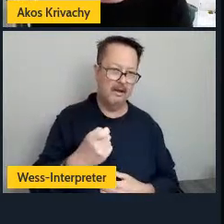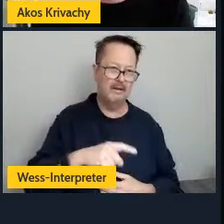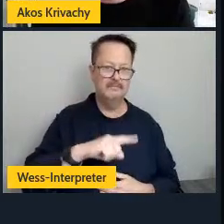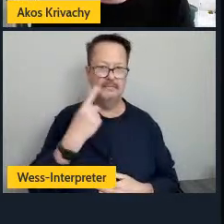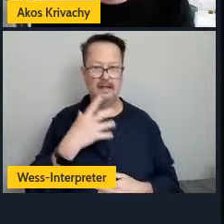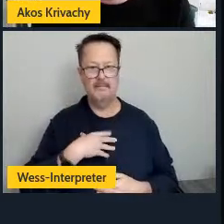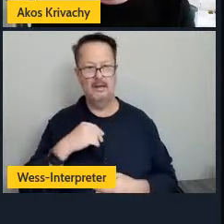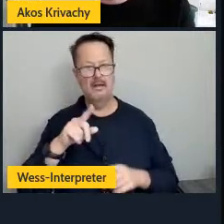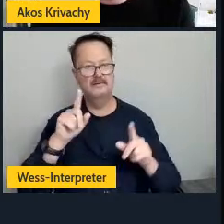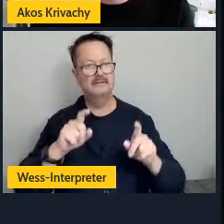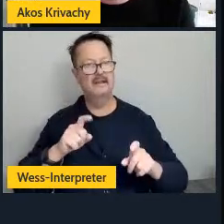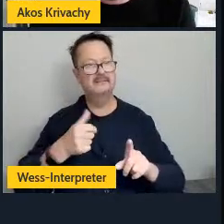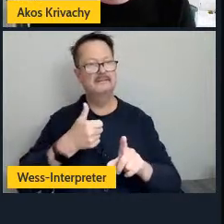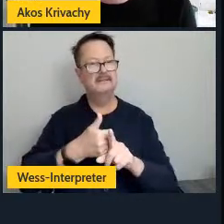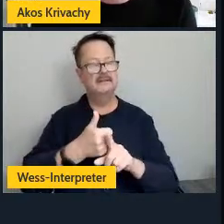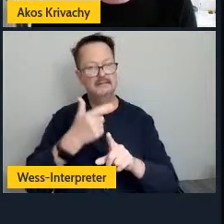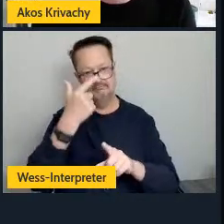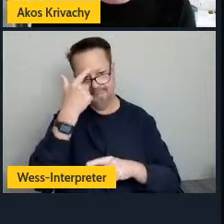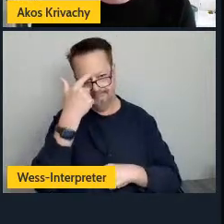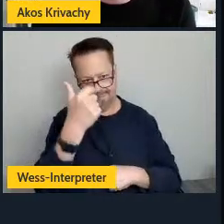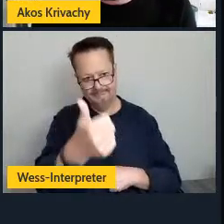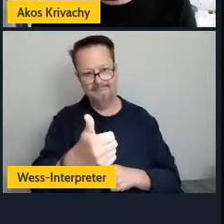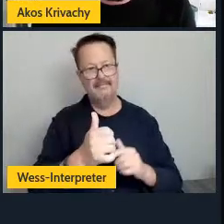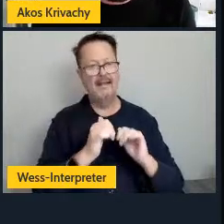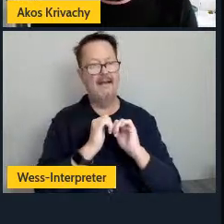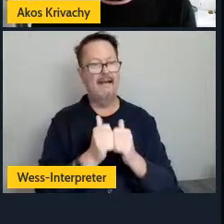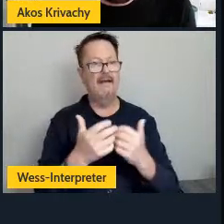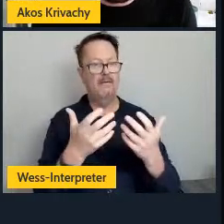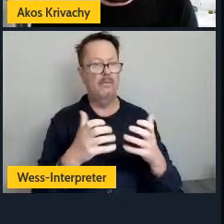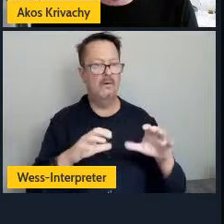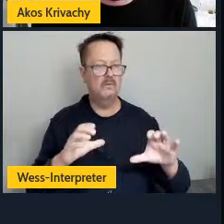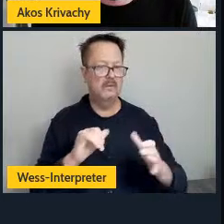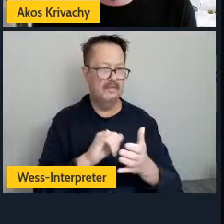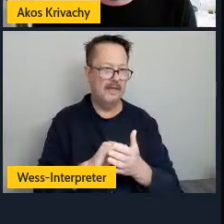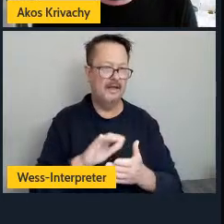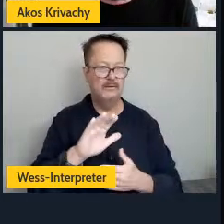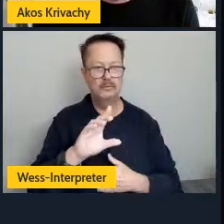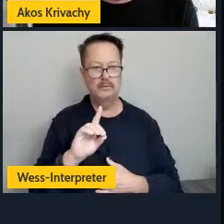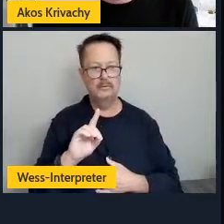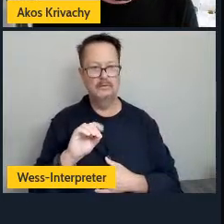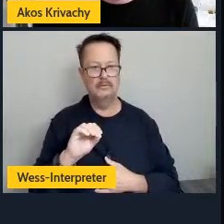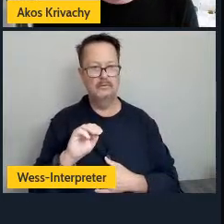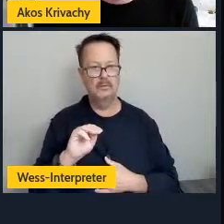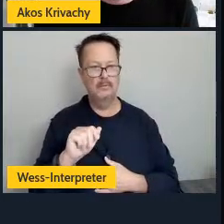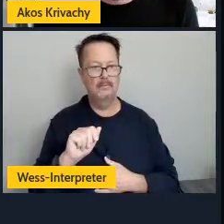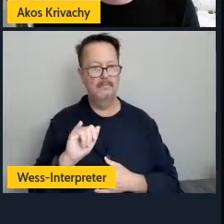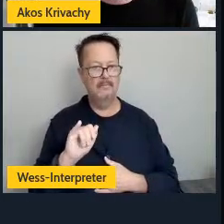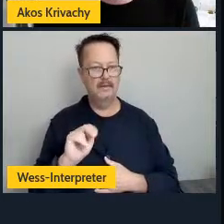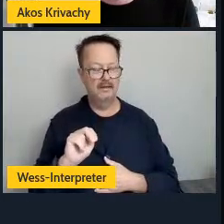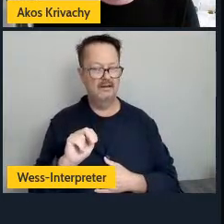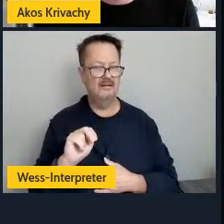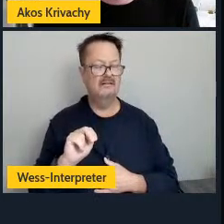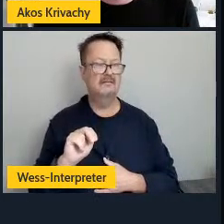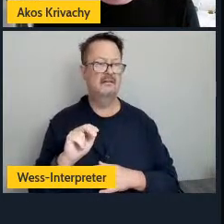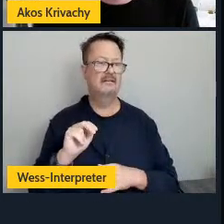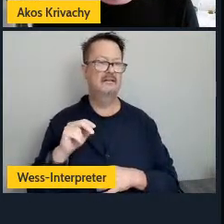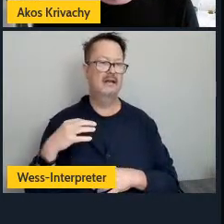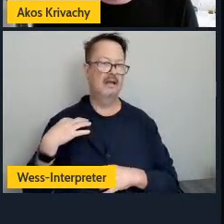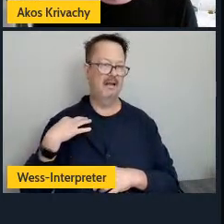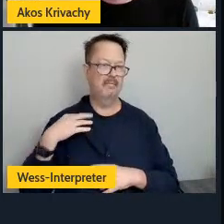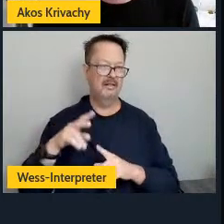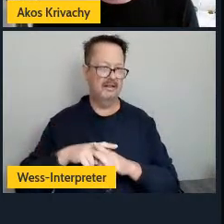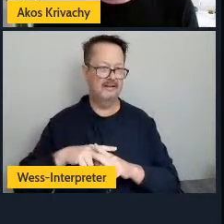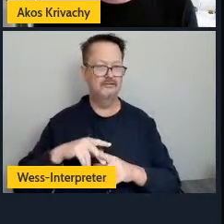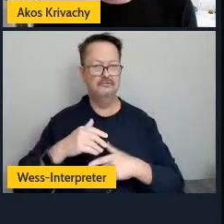it's up to you how you kind of want to do this. It's up to your domain and application. Our approach has been to go